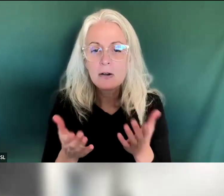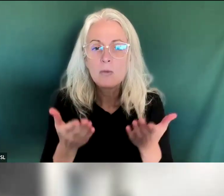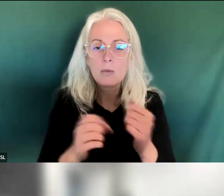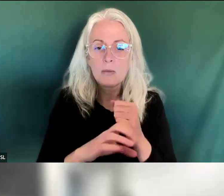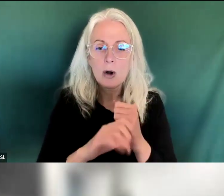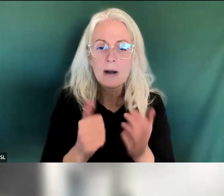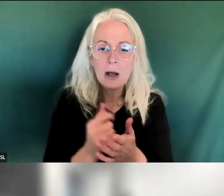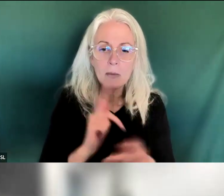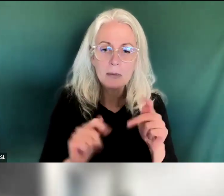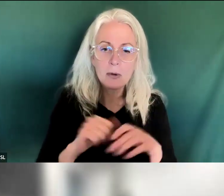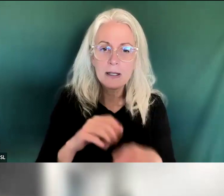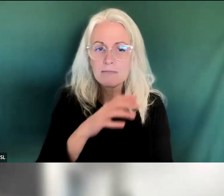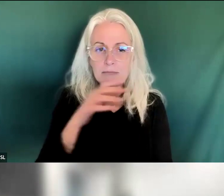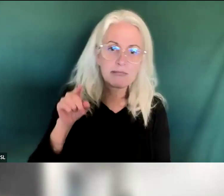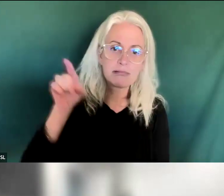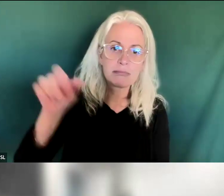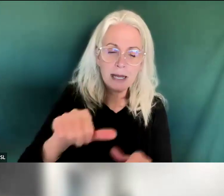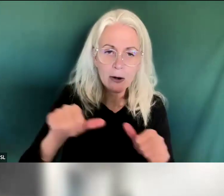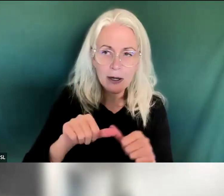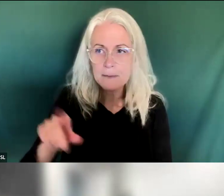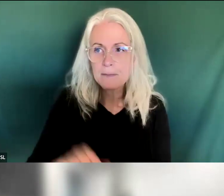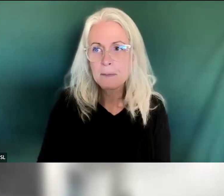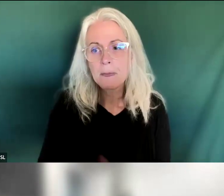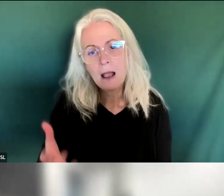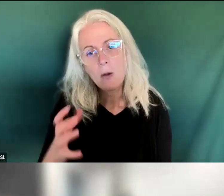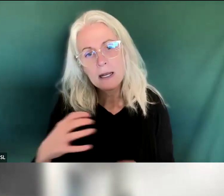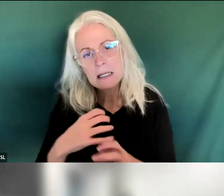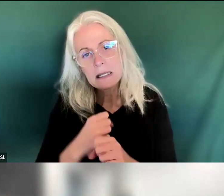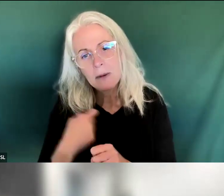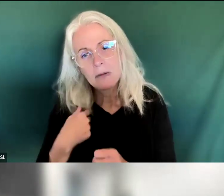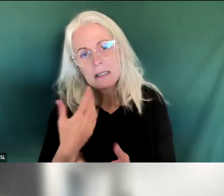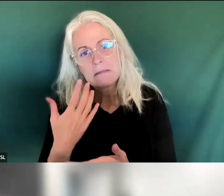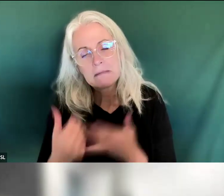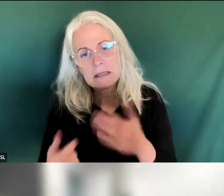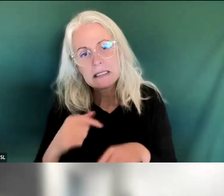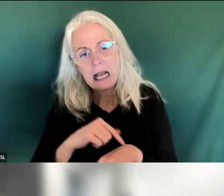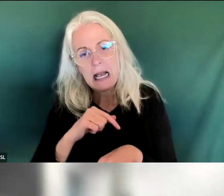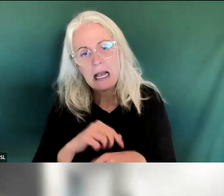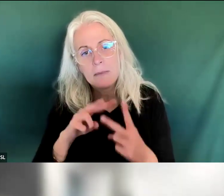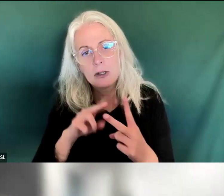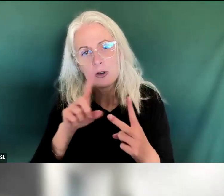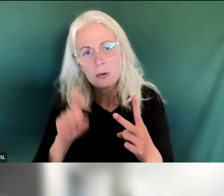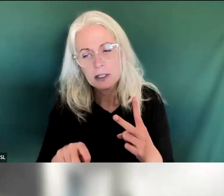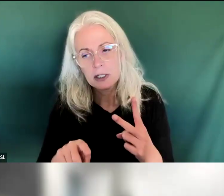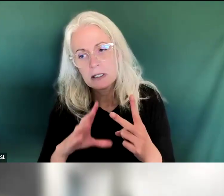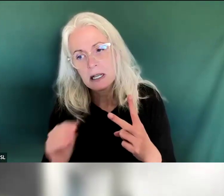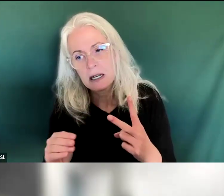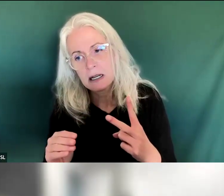and help people enroll in the program. I want to summarize. We're running a little late on time. There's 2 questions, and